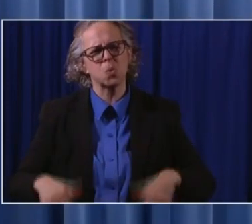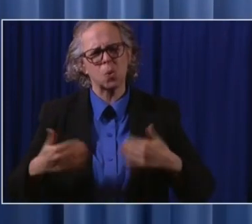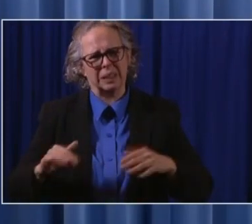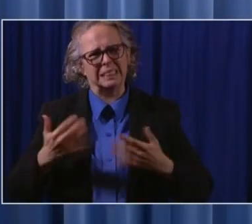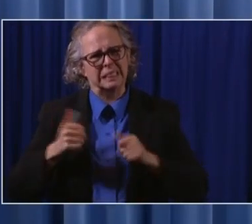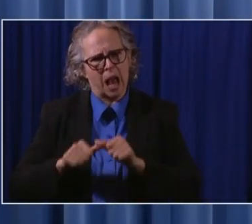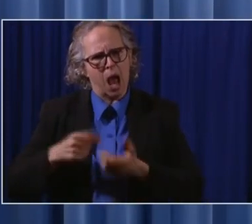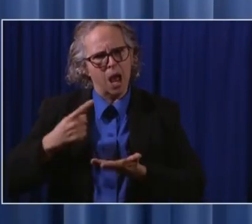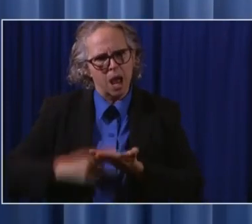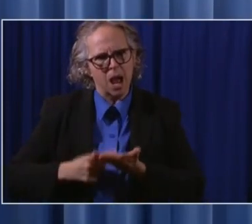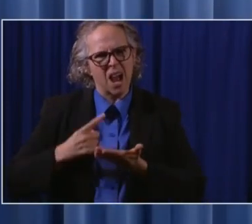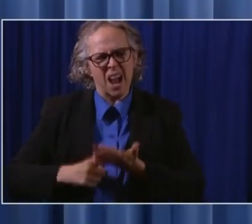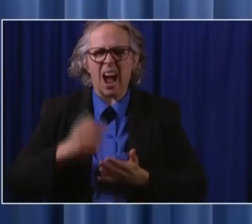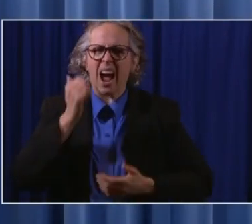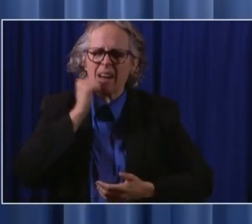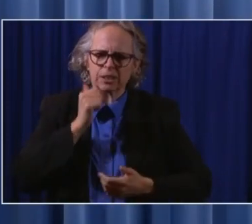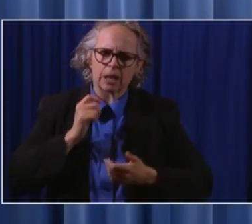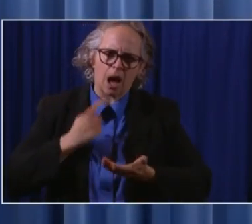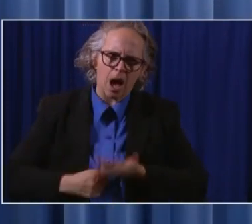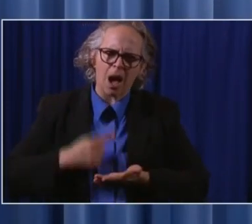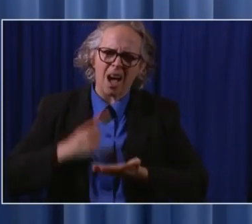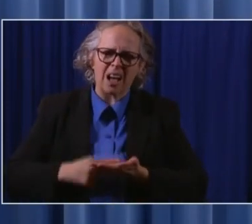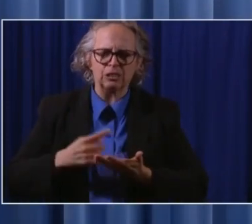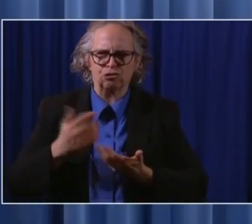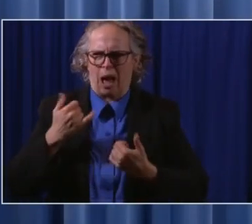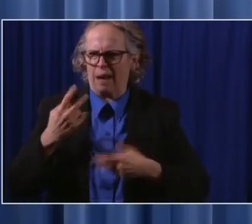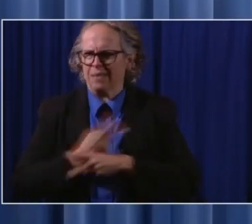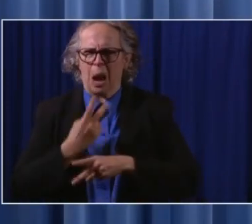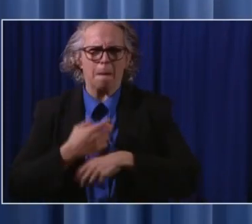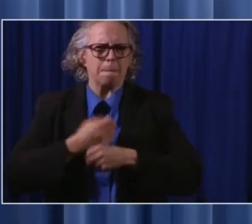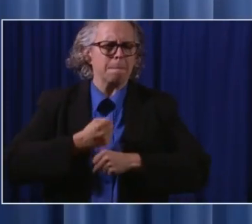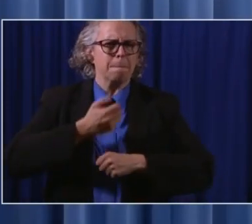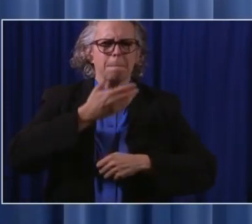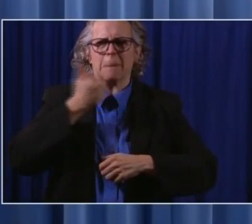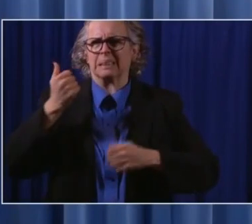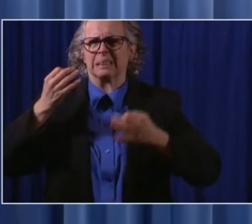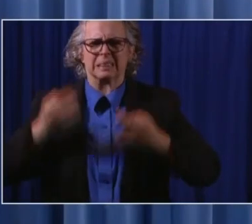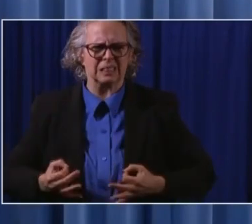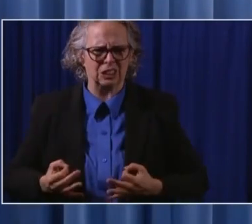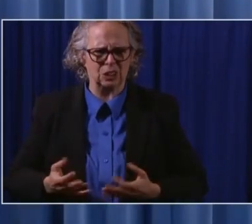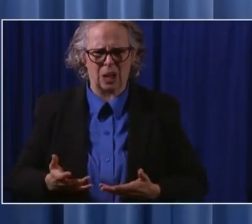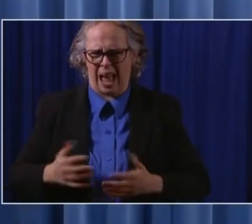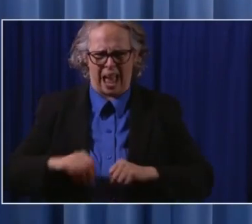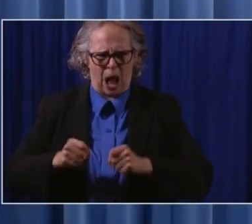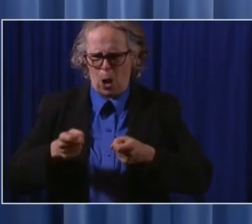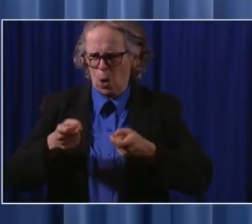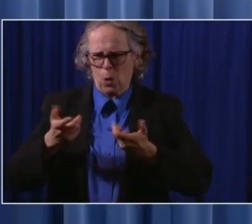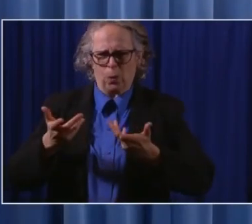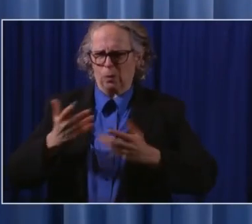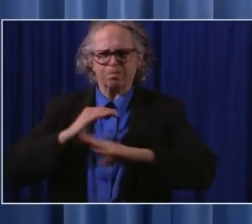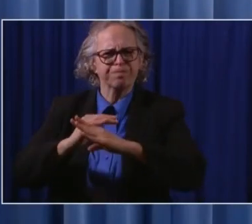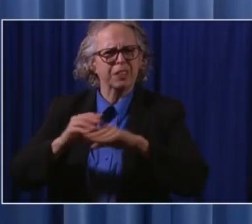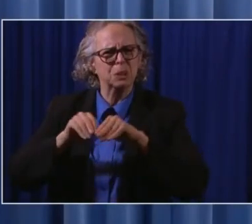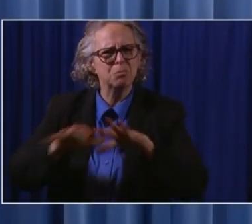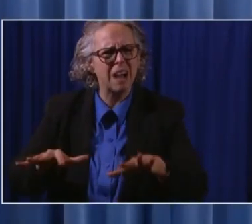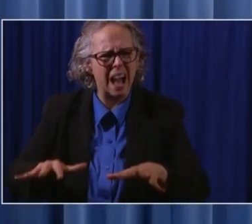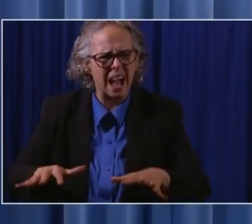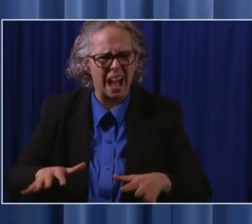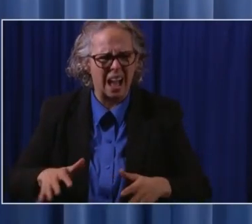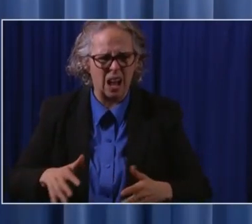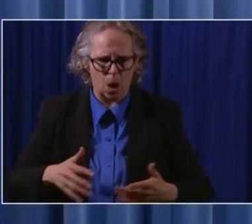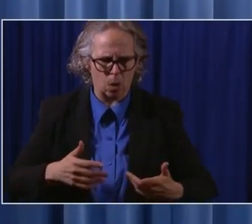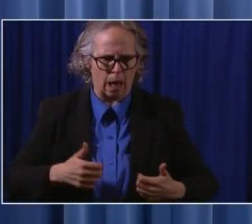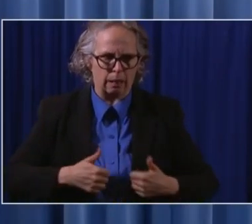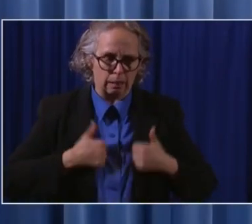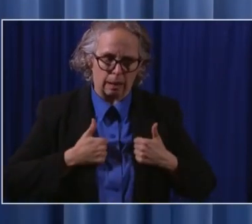day, to do everything that we can to take these numbers down. And I truly believe that